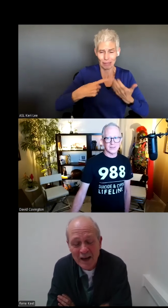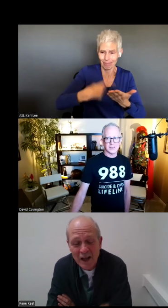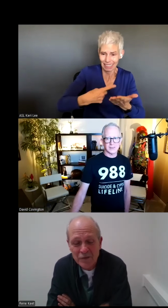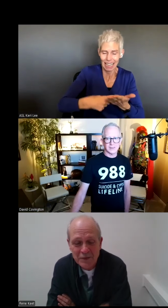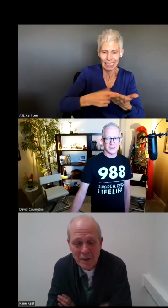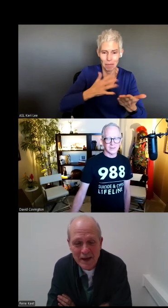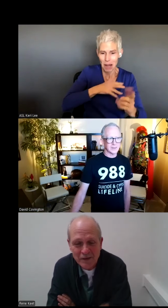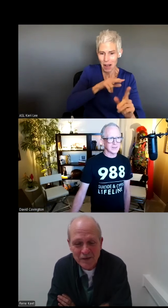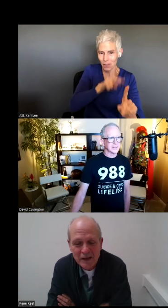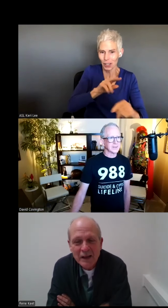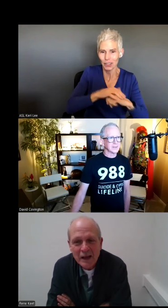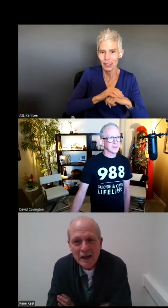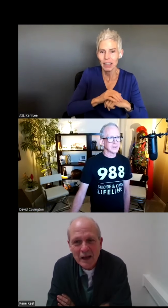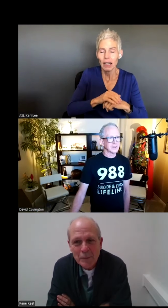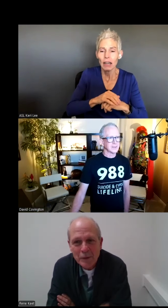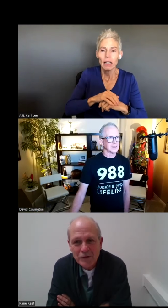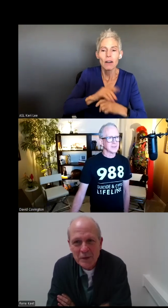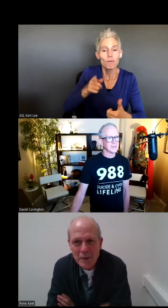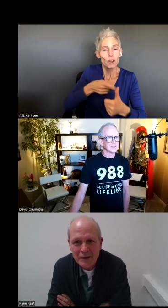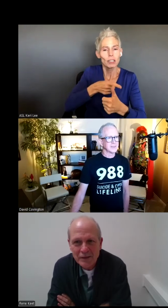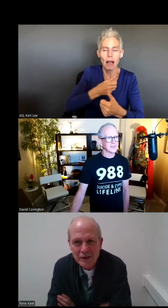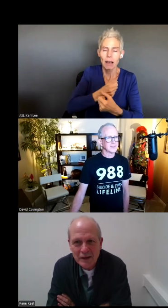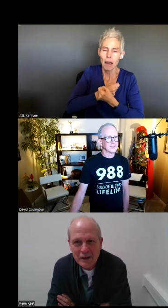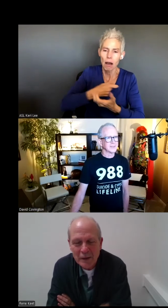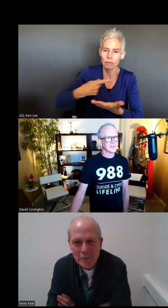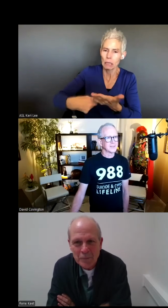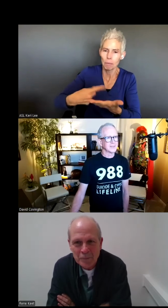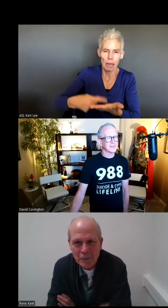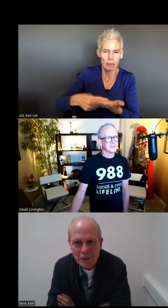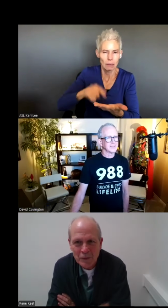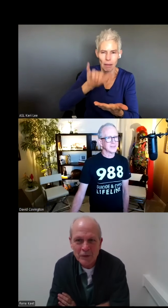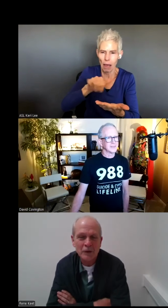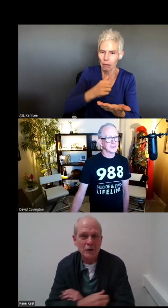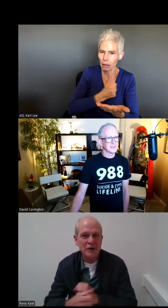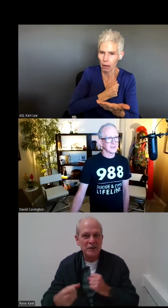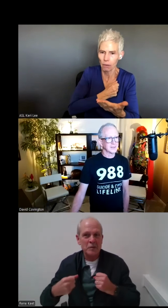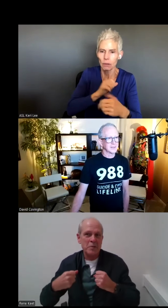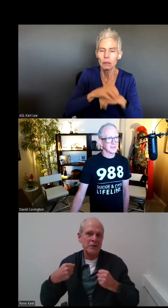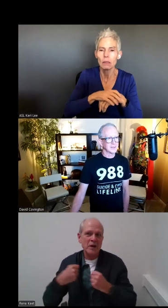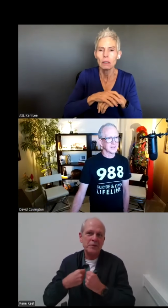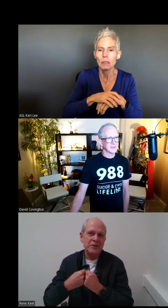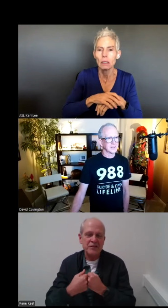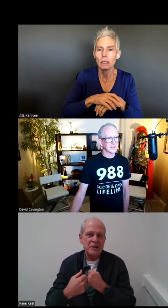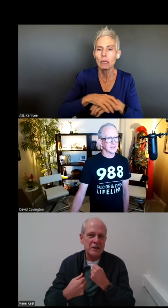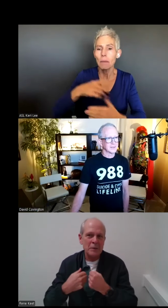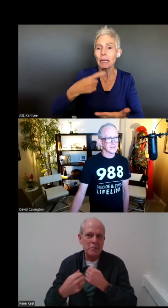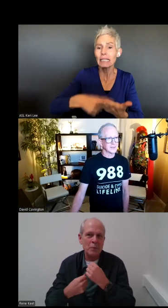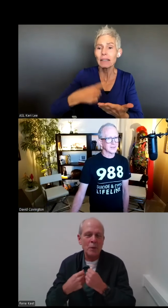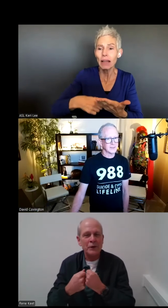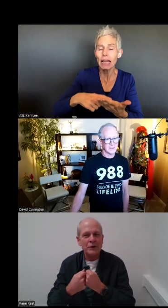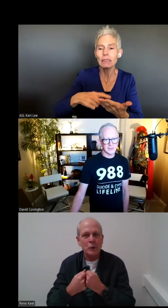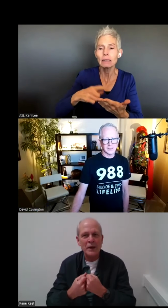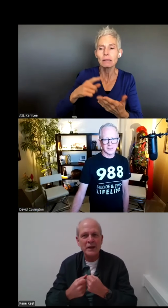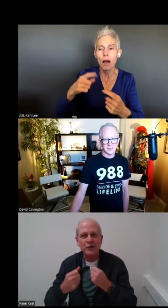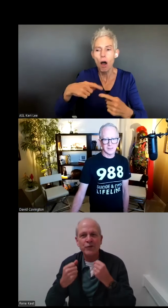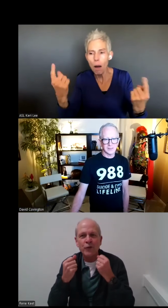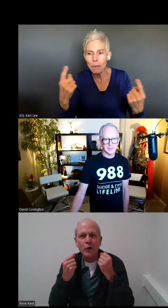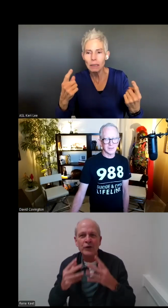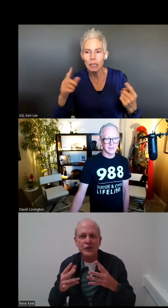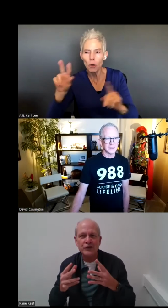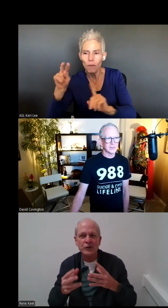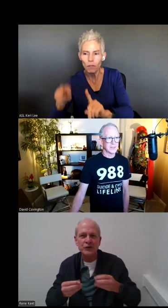First of all, I love debates because debate, although it's about opposition and wanting to win,